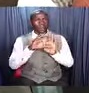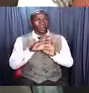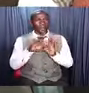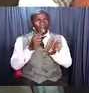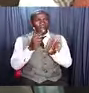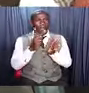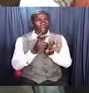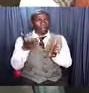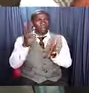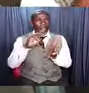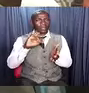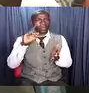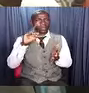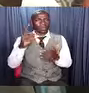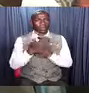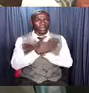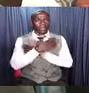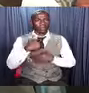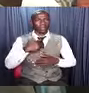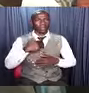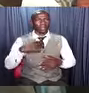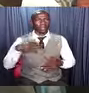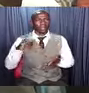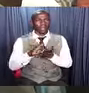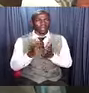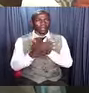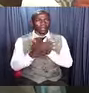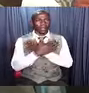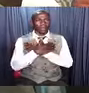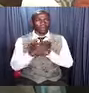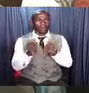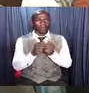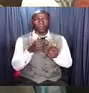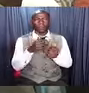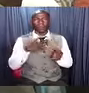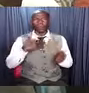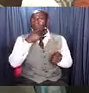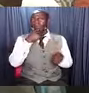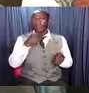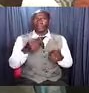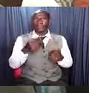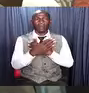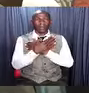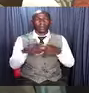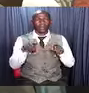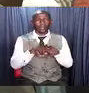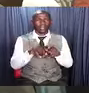kuzishika, yeye ndiye anipendaye. Naye anipendaye atapendwa na Baba yangu. Nami nitampenda